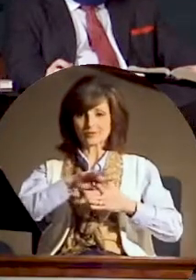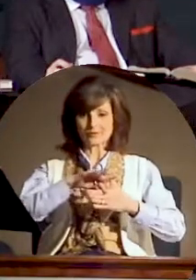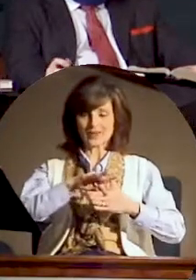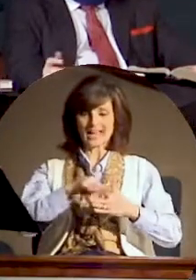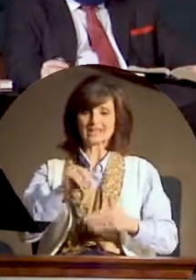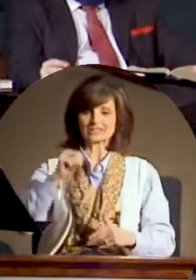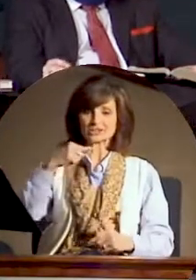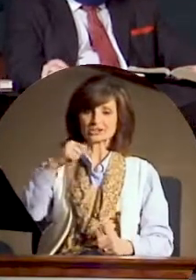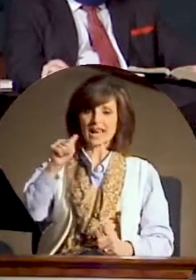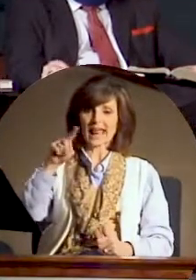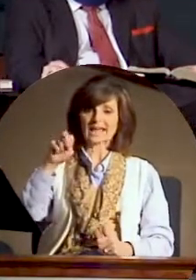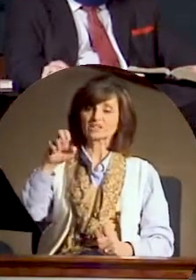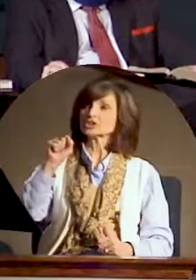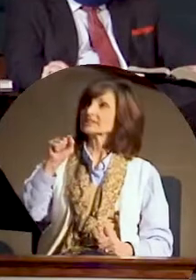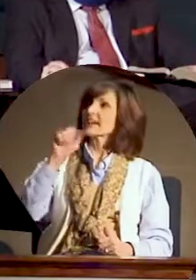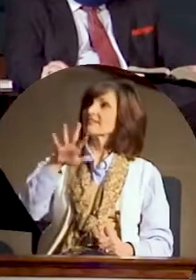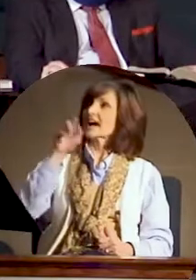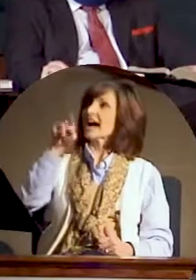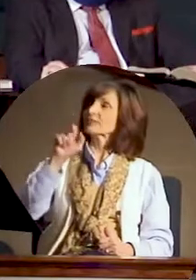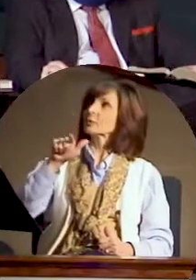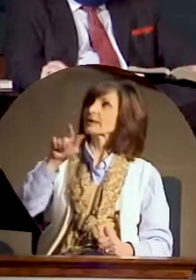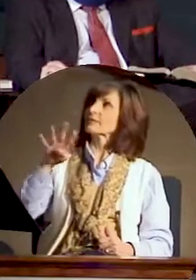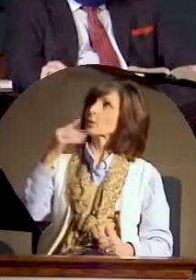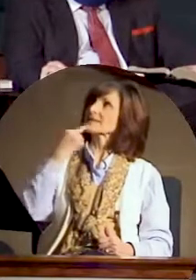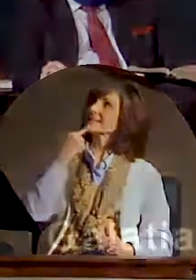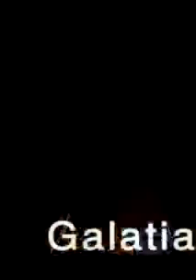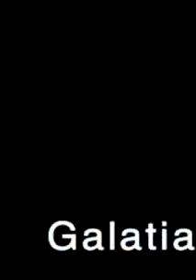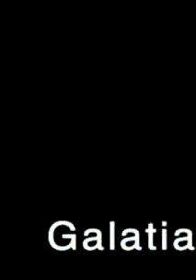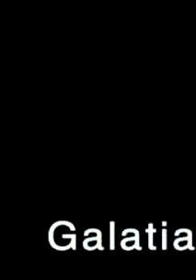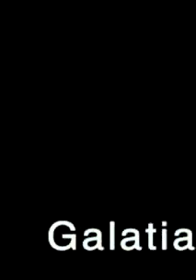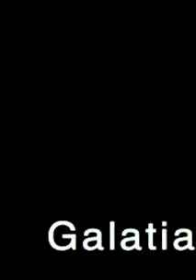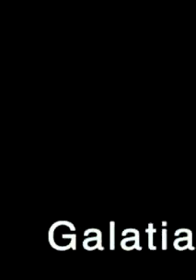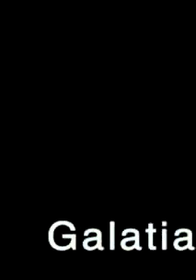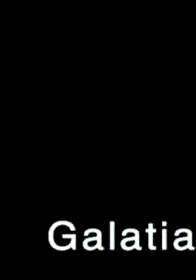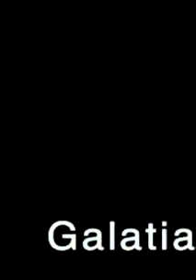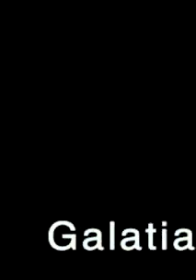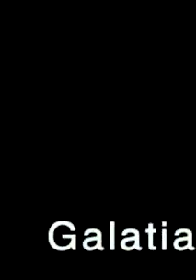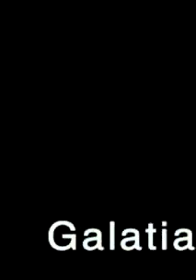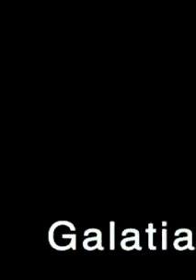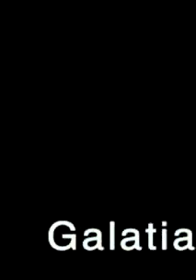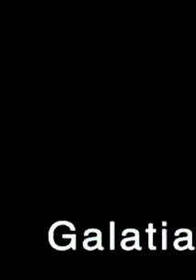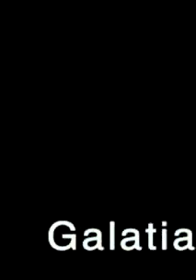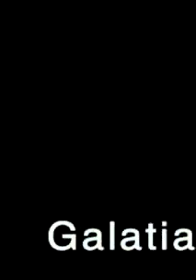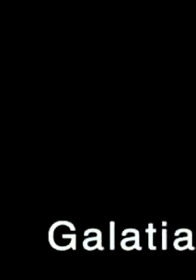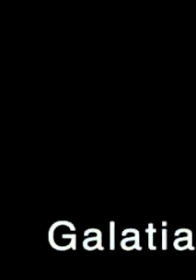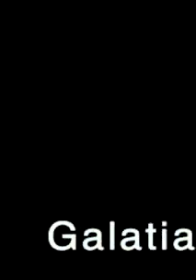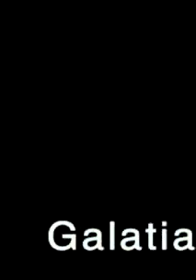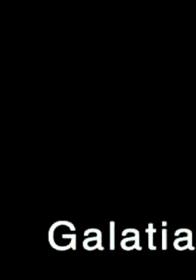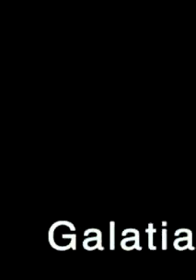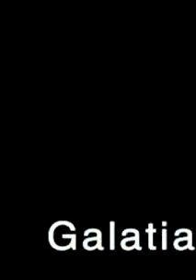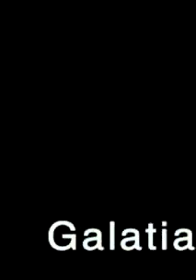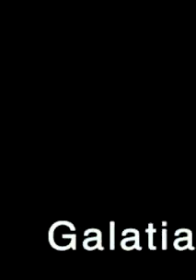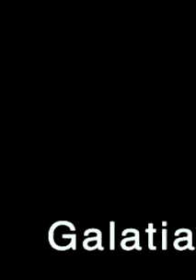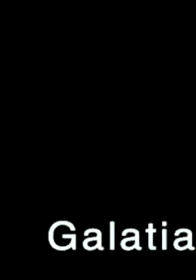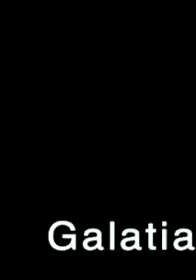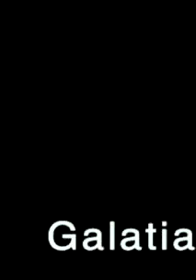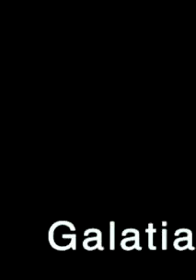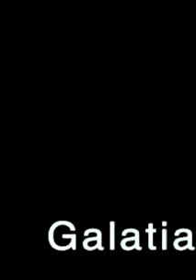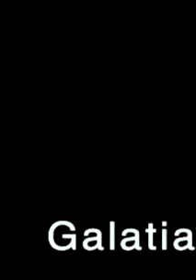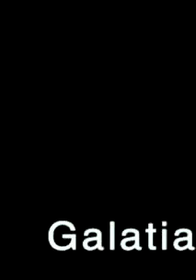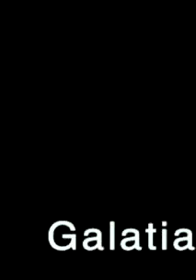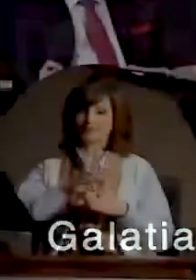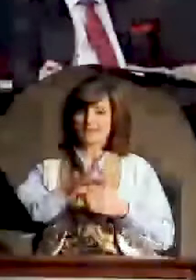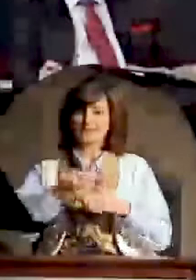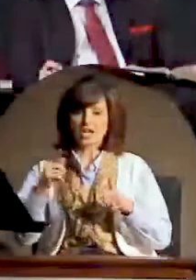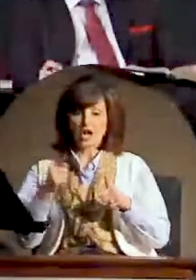Galatians 5:24 says this, and they that are Christ have crucified the flesh. Every morning when you get up, what we ought to do, first